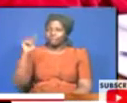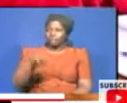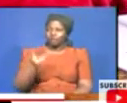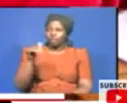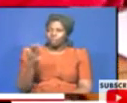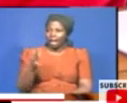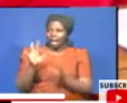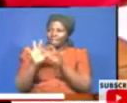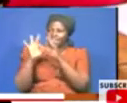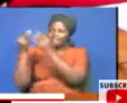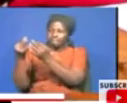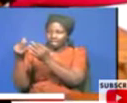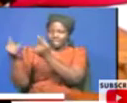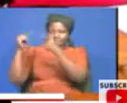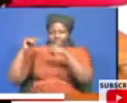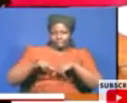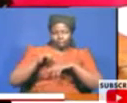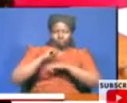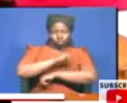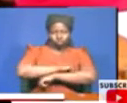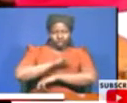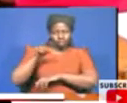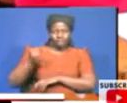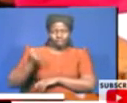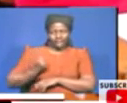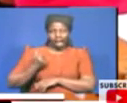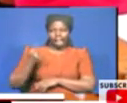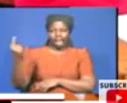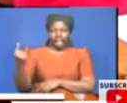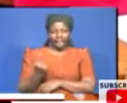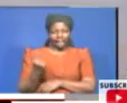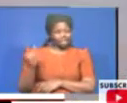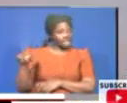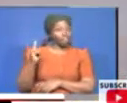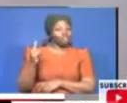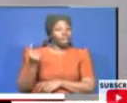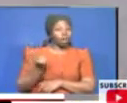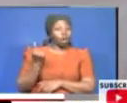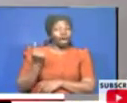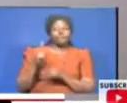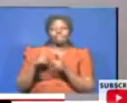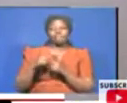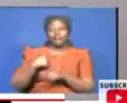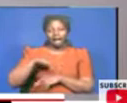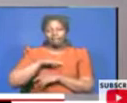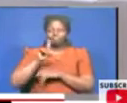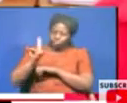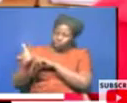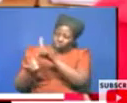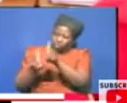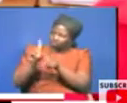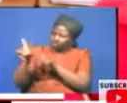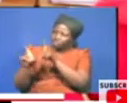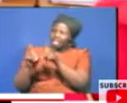family mm-hmm. and came to our school, and this girl brought herself. Mm-hmm. Then we were able to interrogate, and we said,